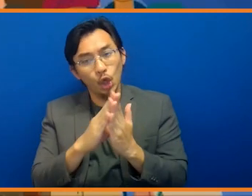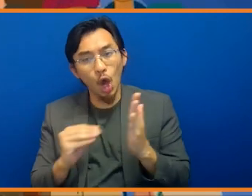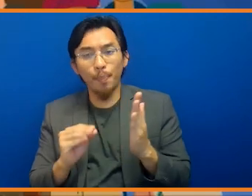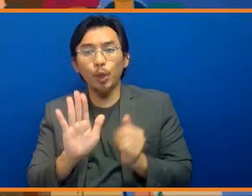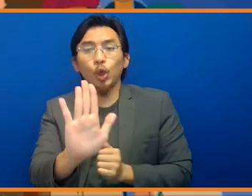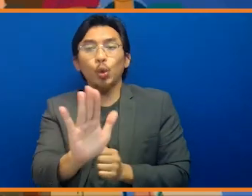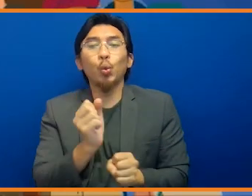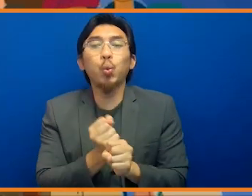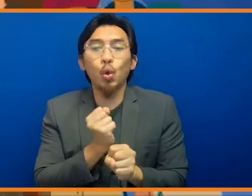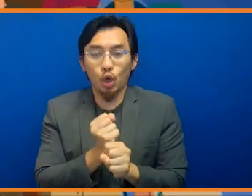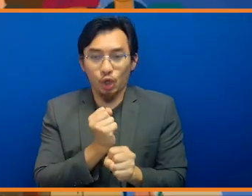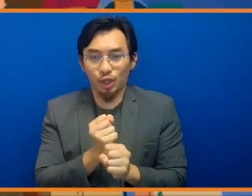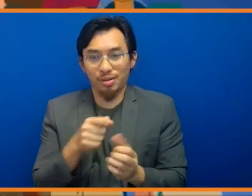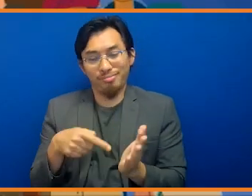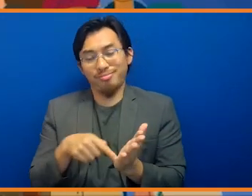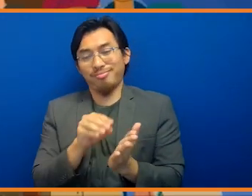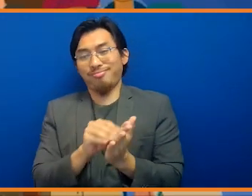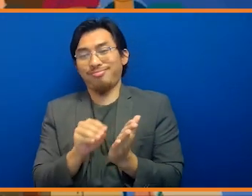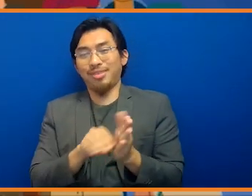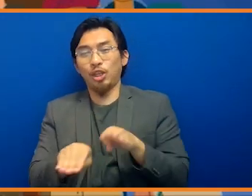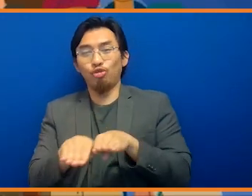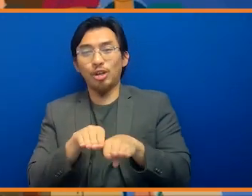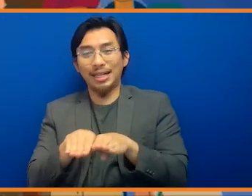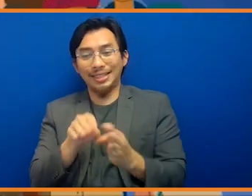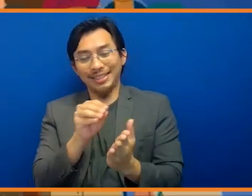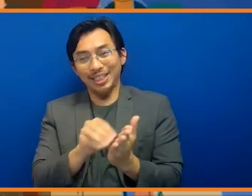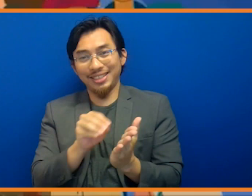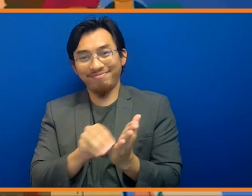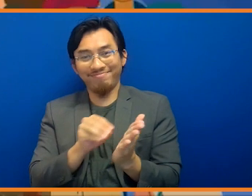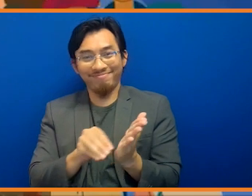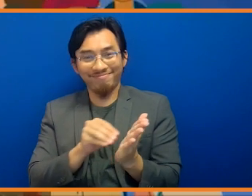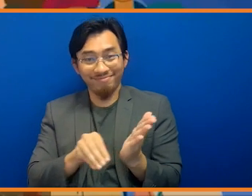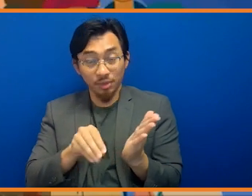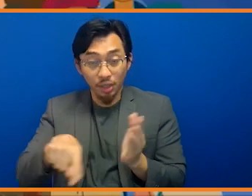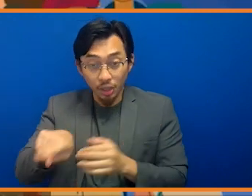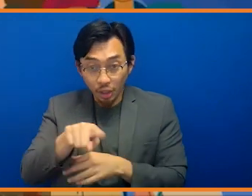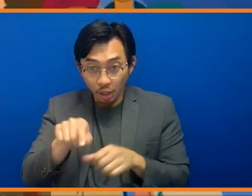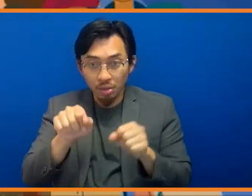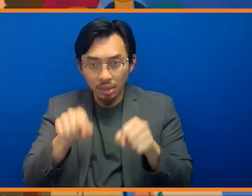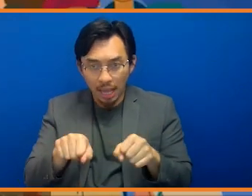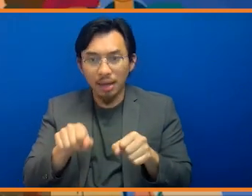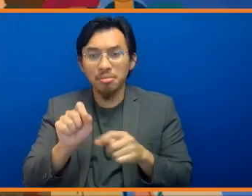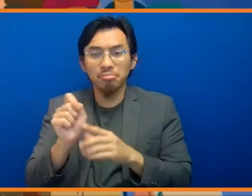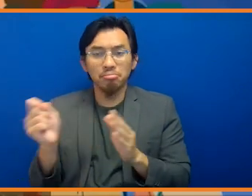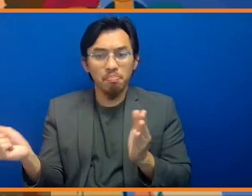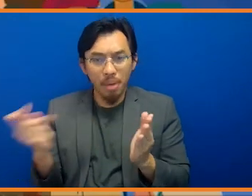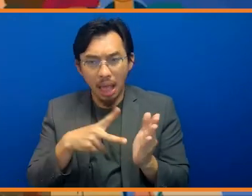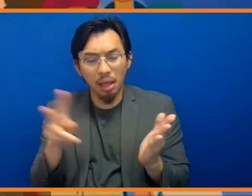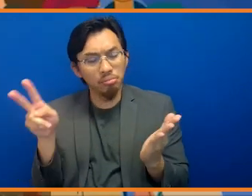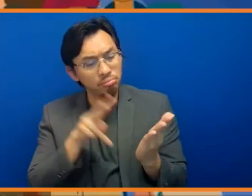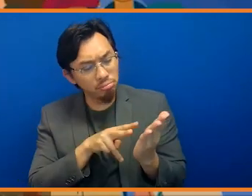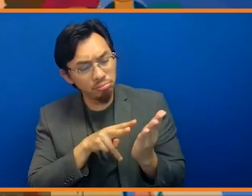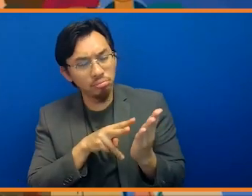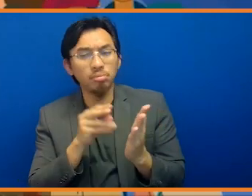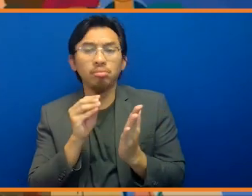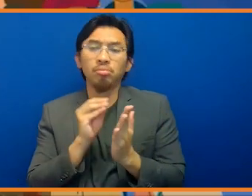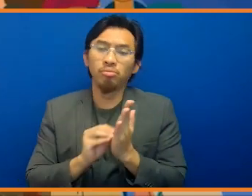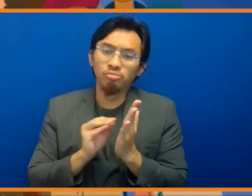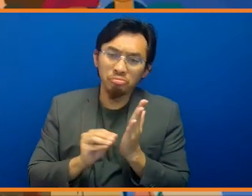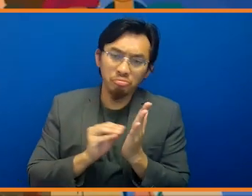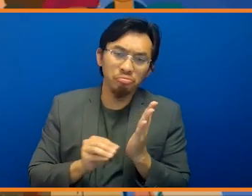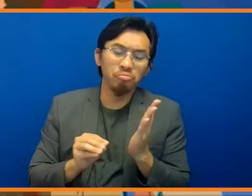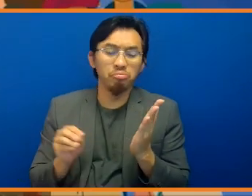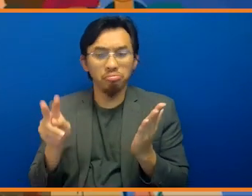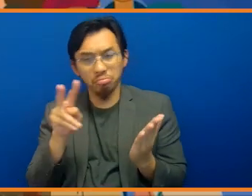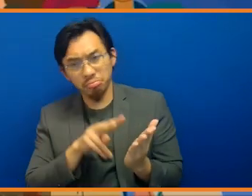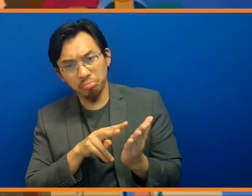your work to the training notes. So you guys can go back to that notes and then